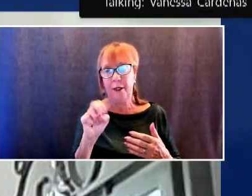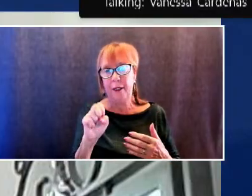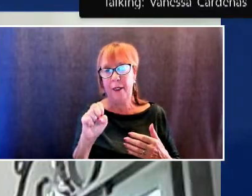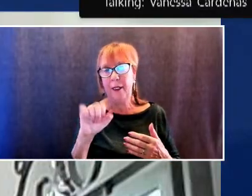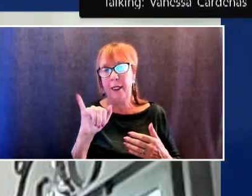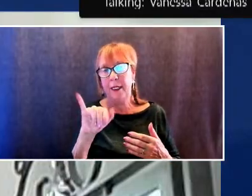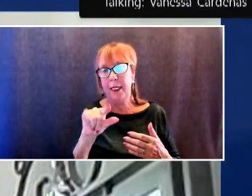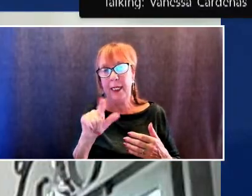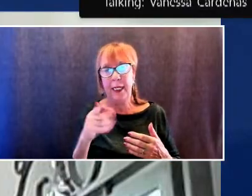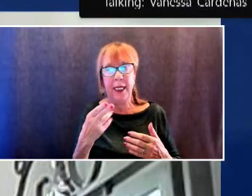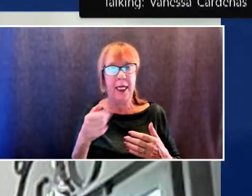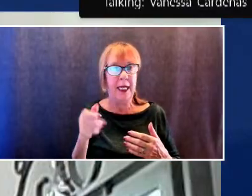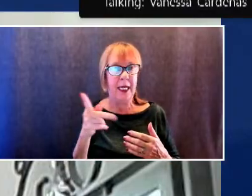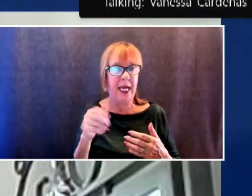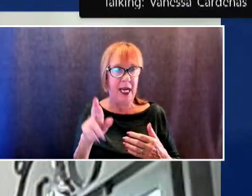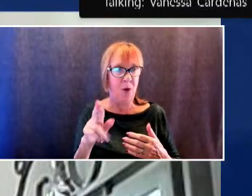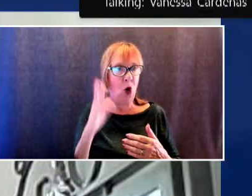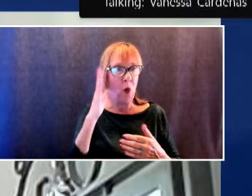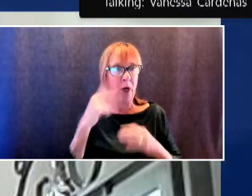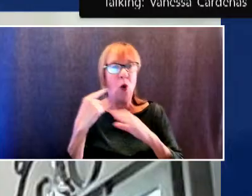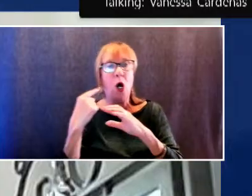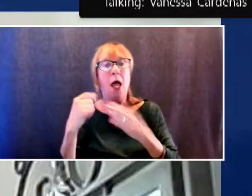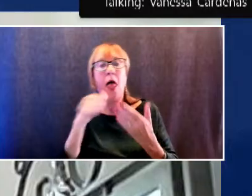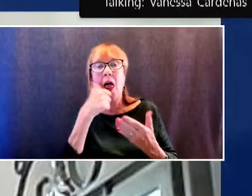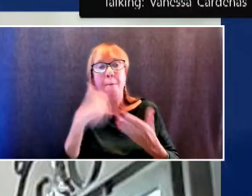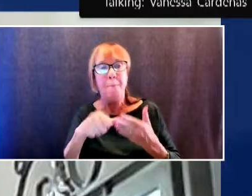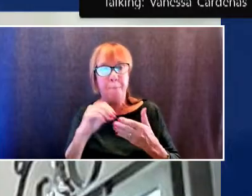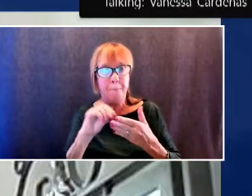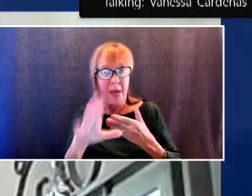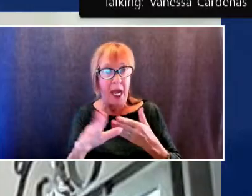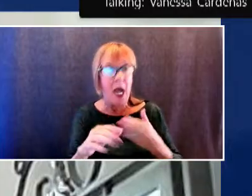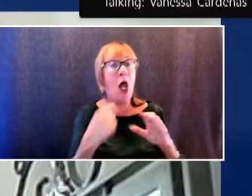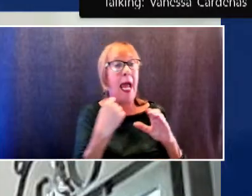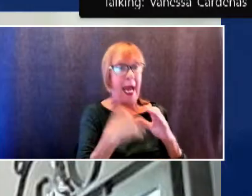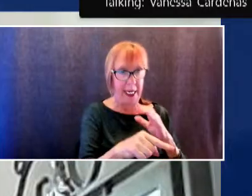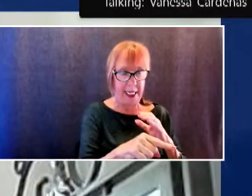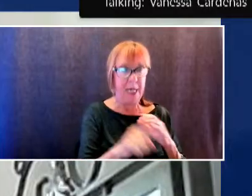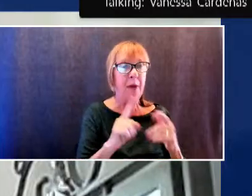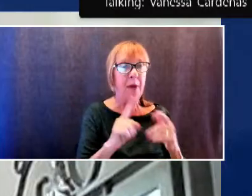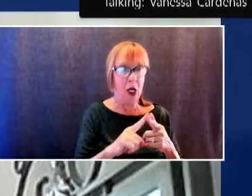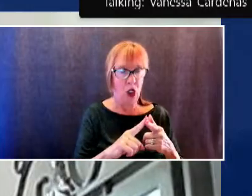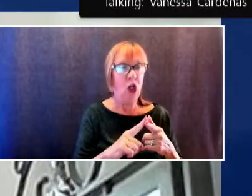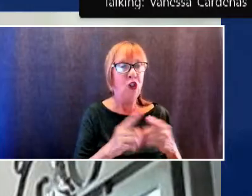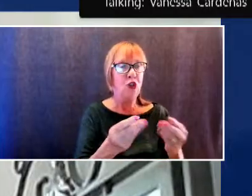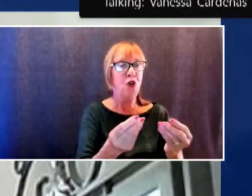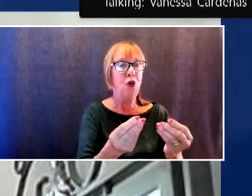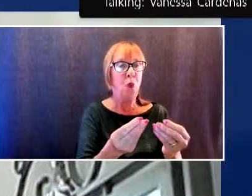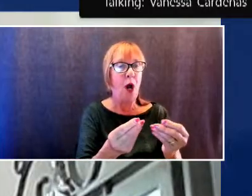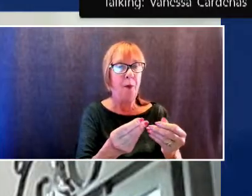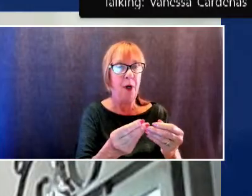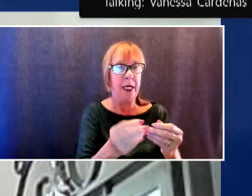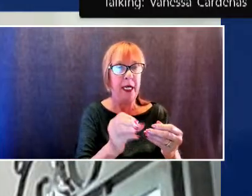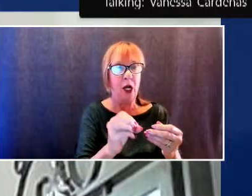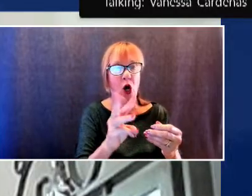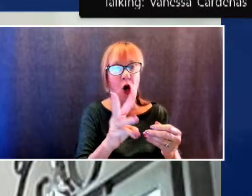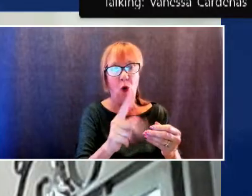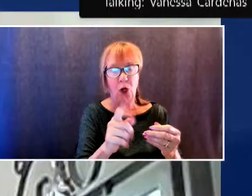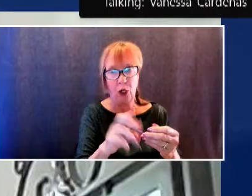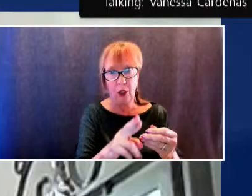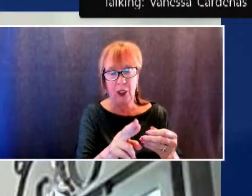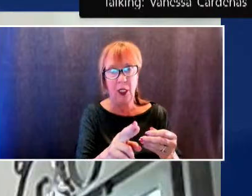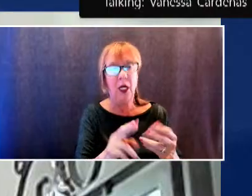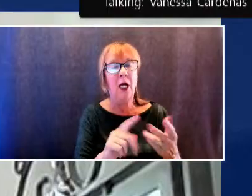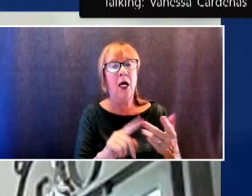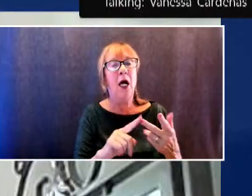will be mailed and emailed to the property owners. in addition to making phone calls to them and reaching out to